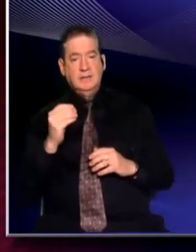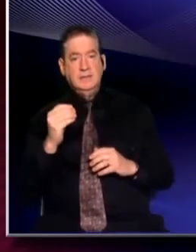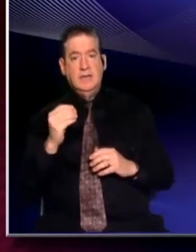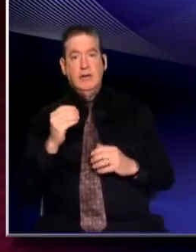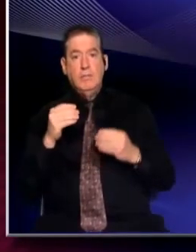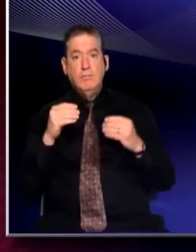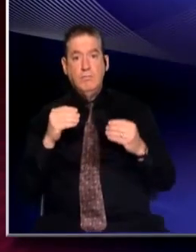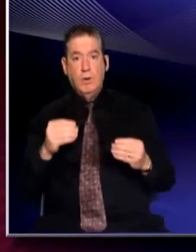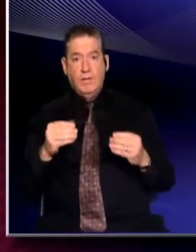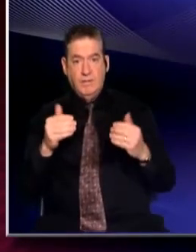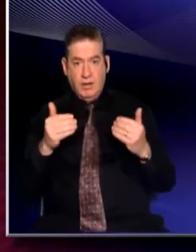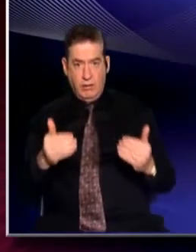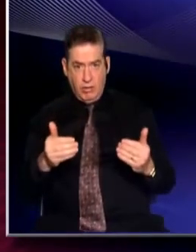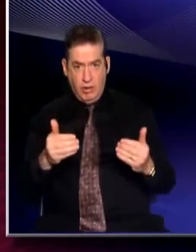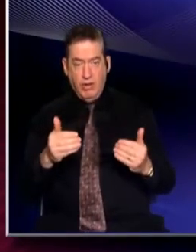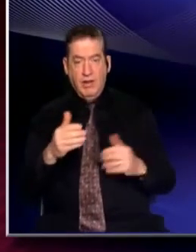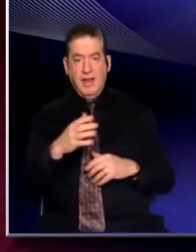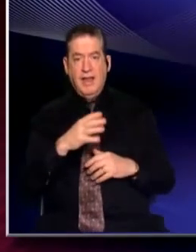Moving along in